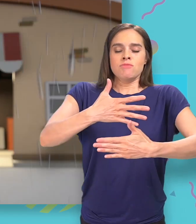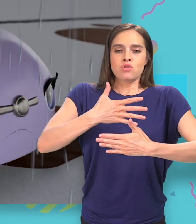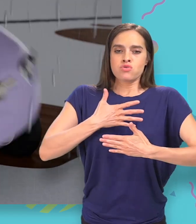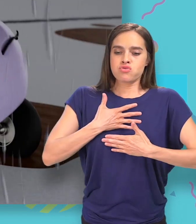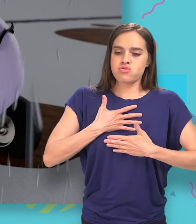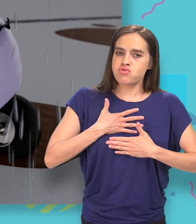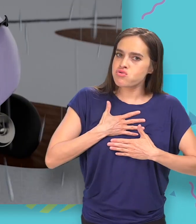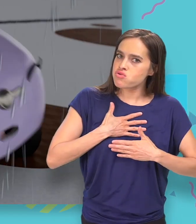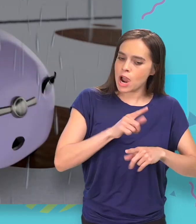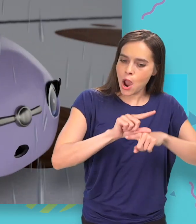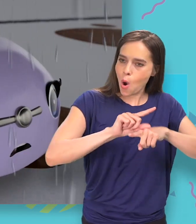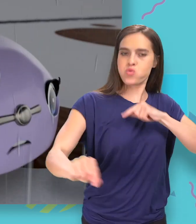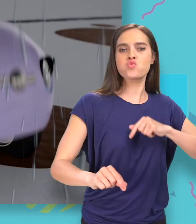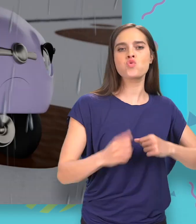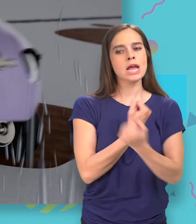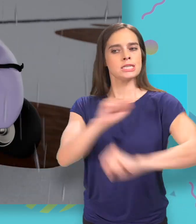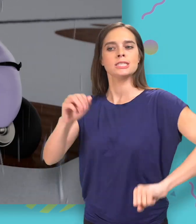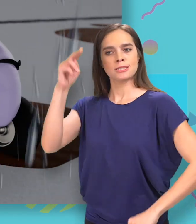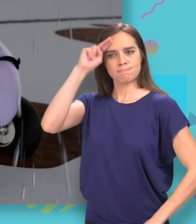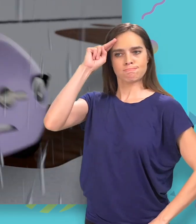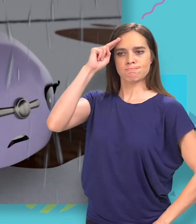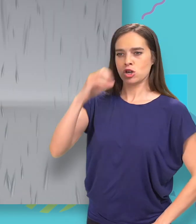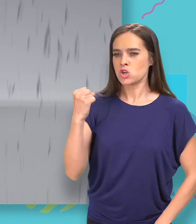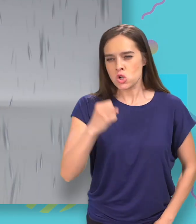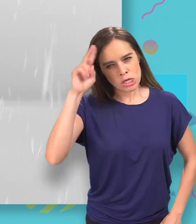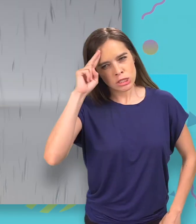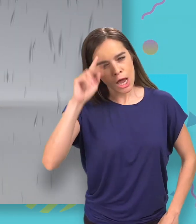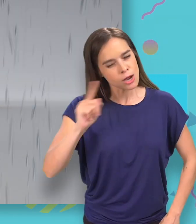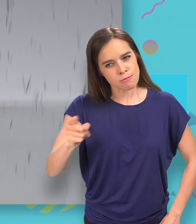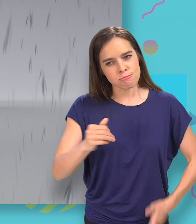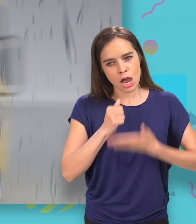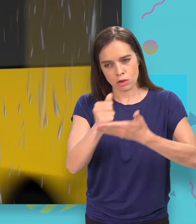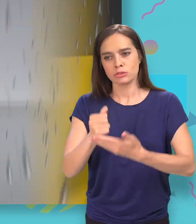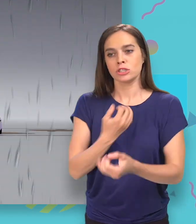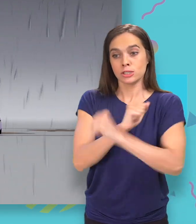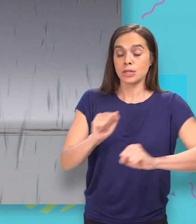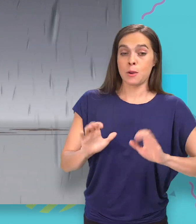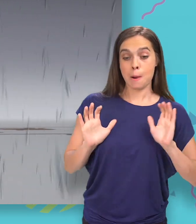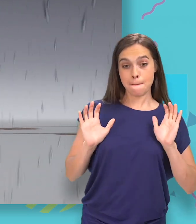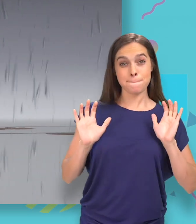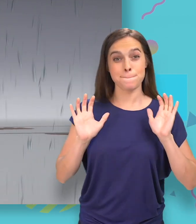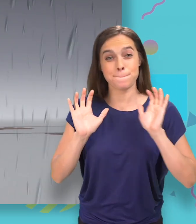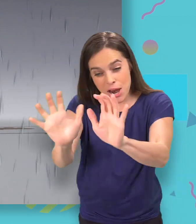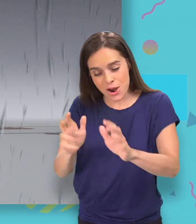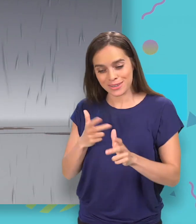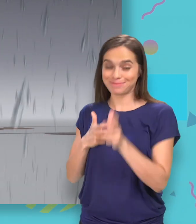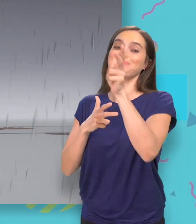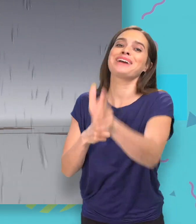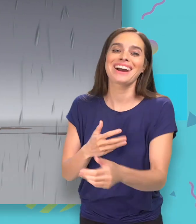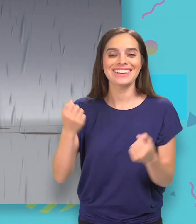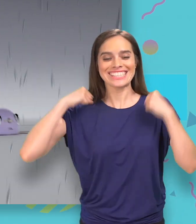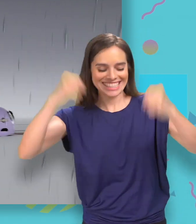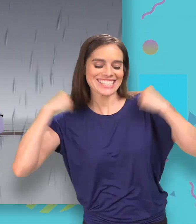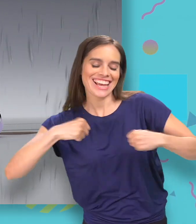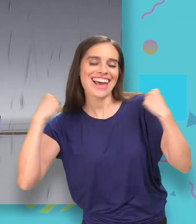Off he goes to the rescue, no less. Hold on, Scout, he's almost there. And with one little push, she's out.